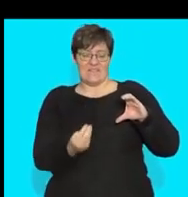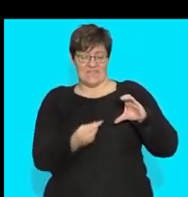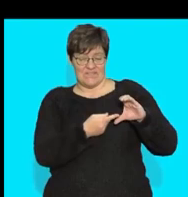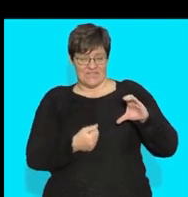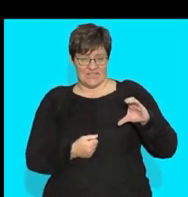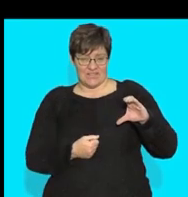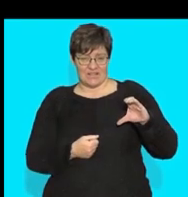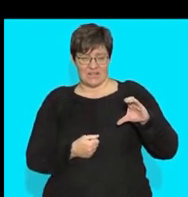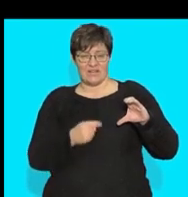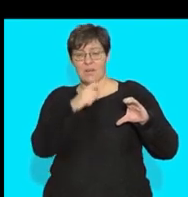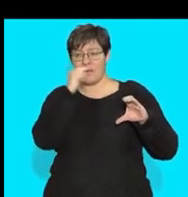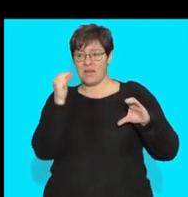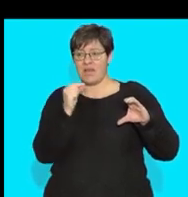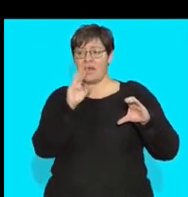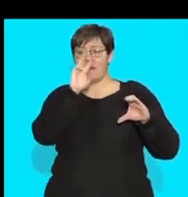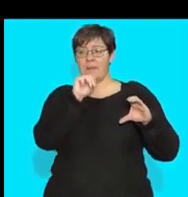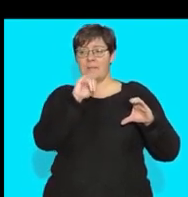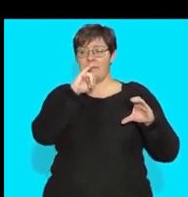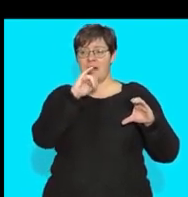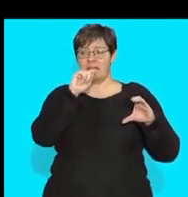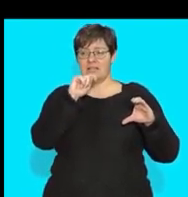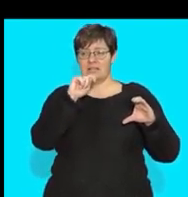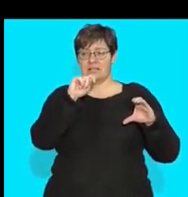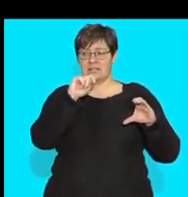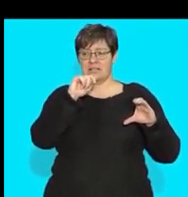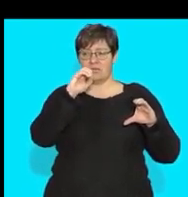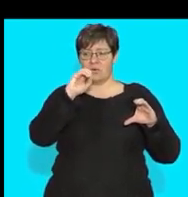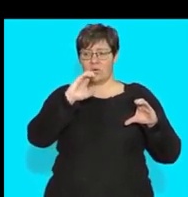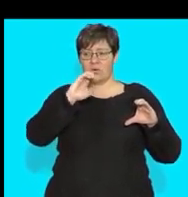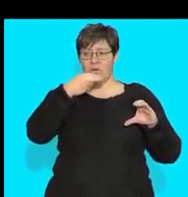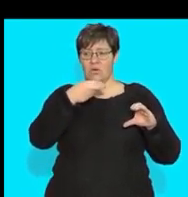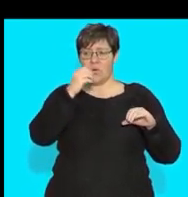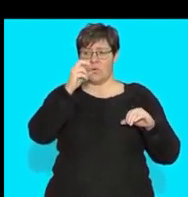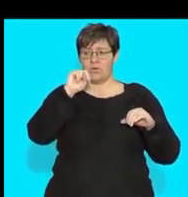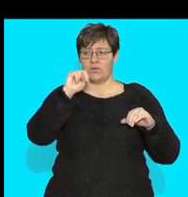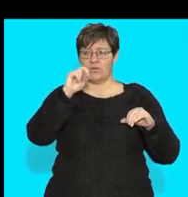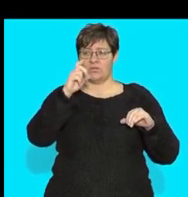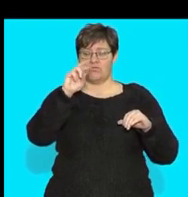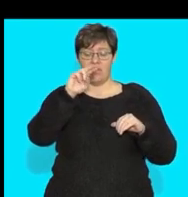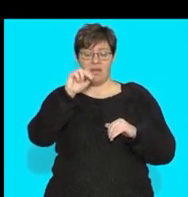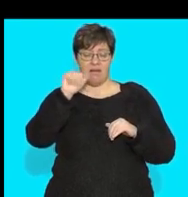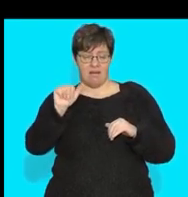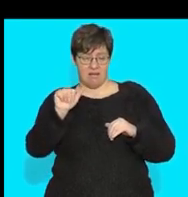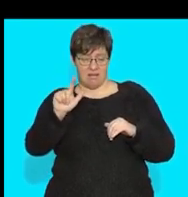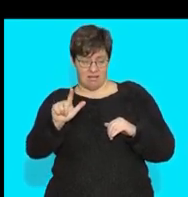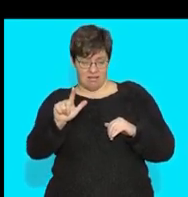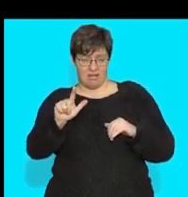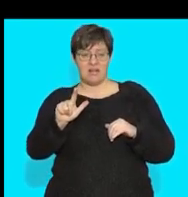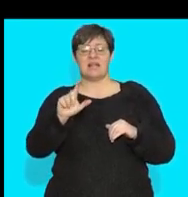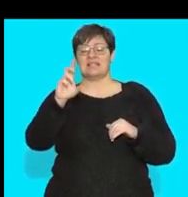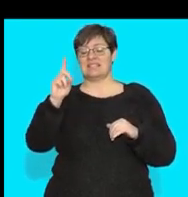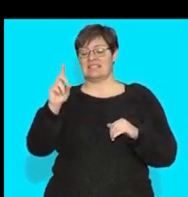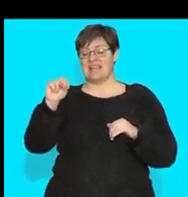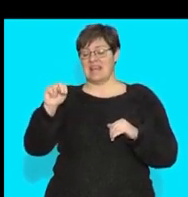It's called mitochondrial DNA. And very often when we look at the concept of